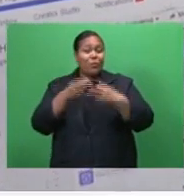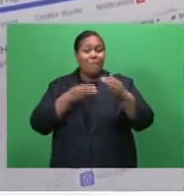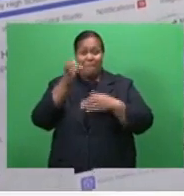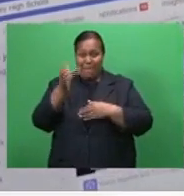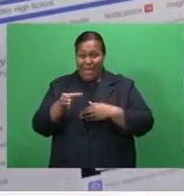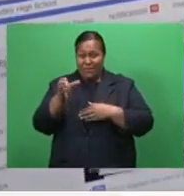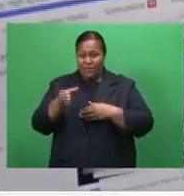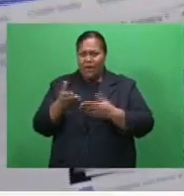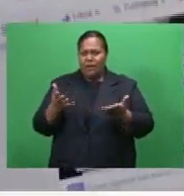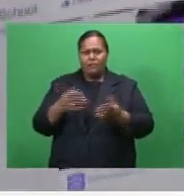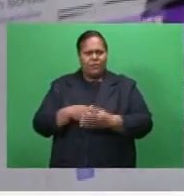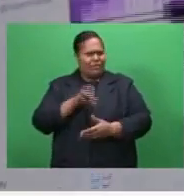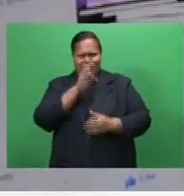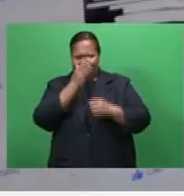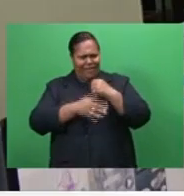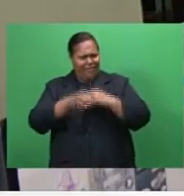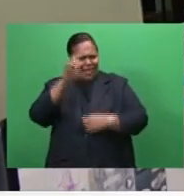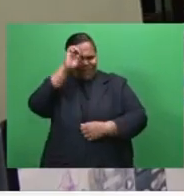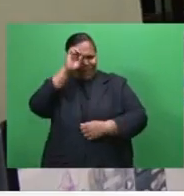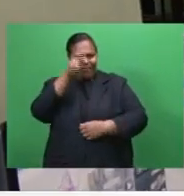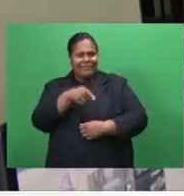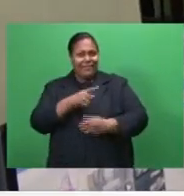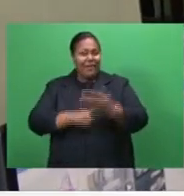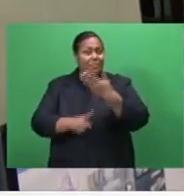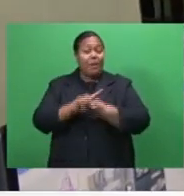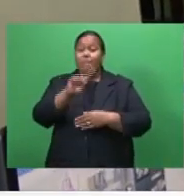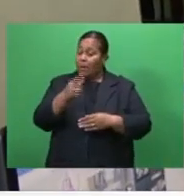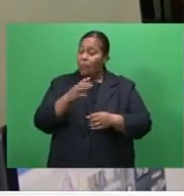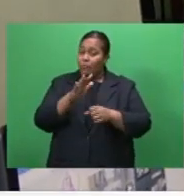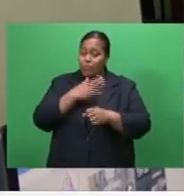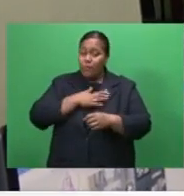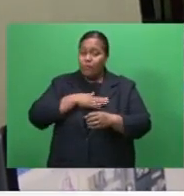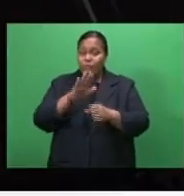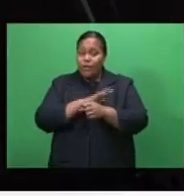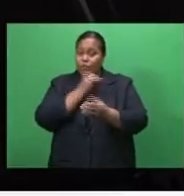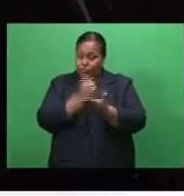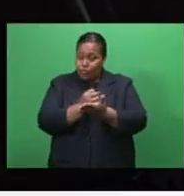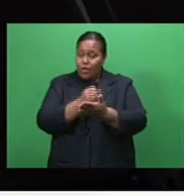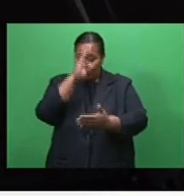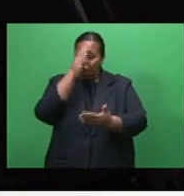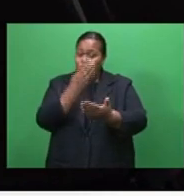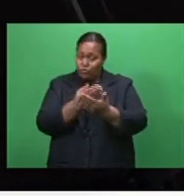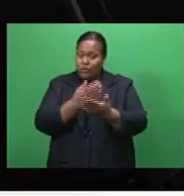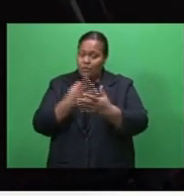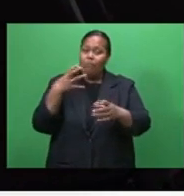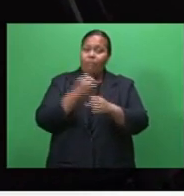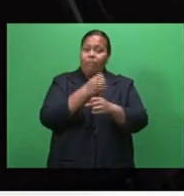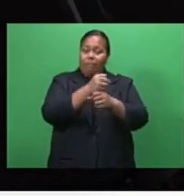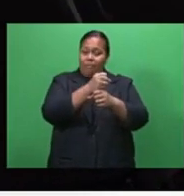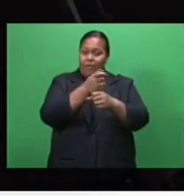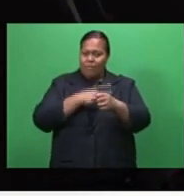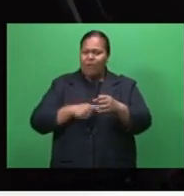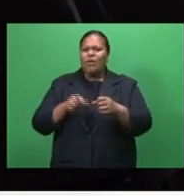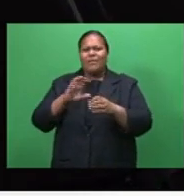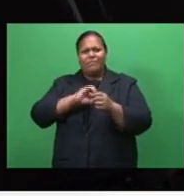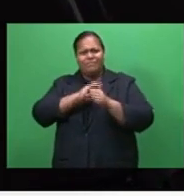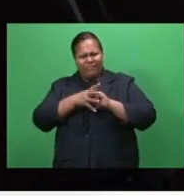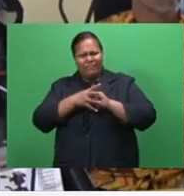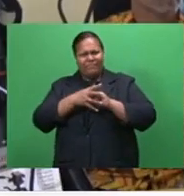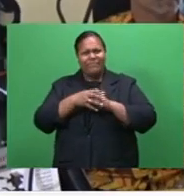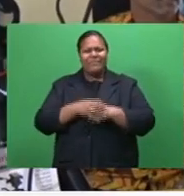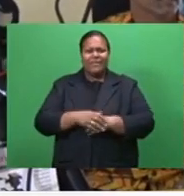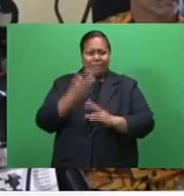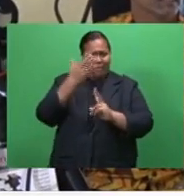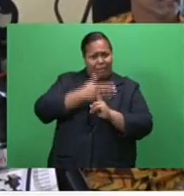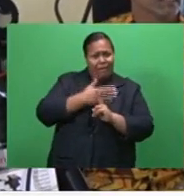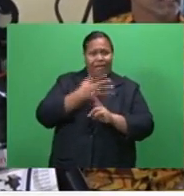was unexpected. However, they want to ensure students make up for lost time due to the pandemic restrictions. Prasad says the